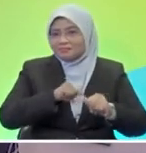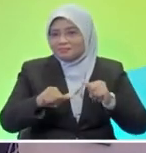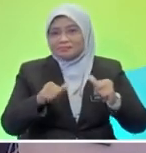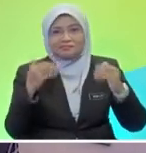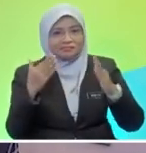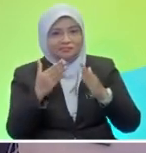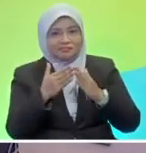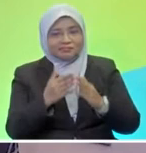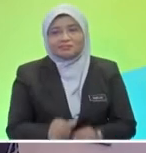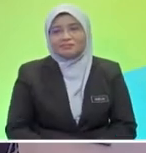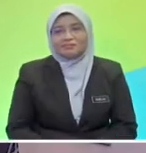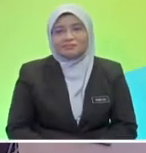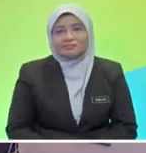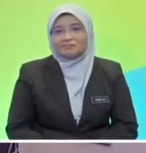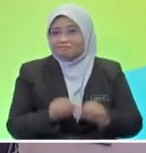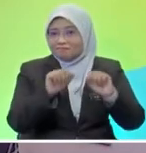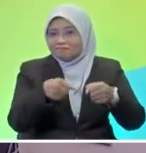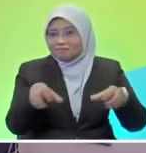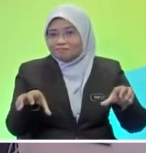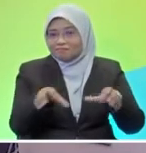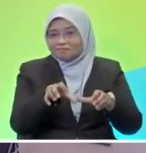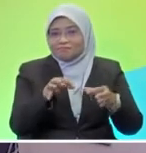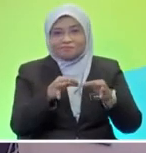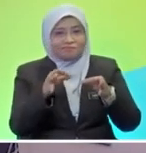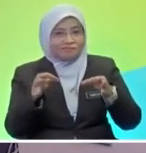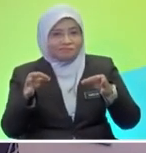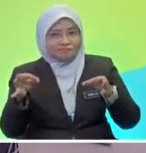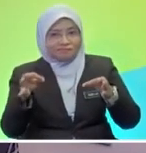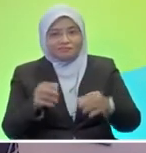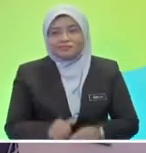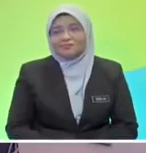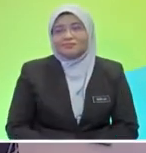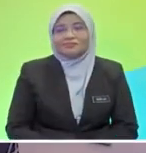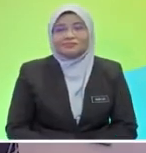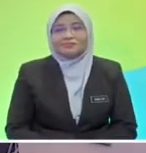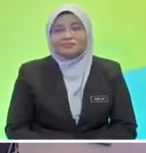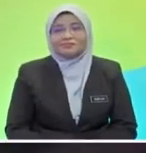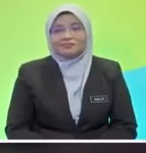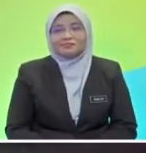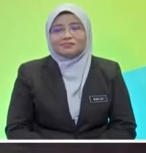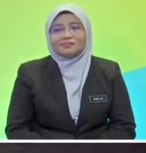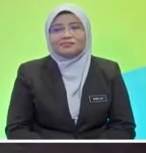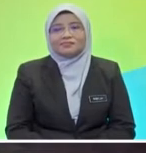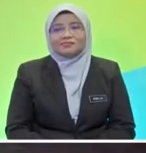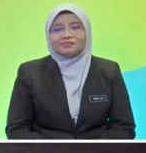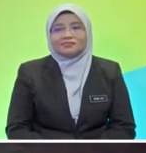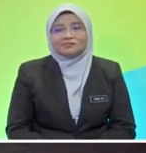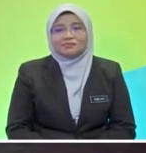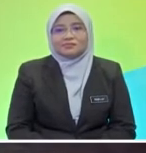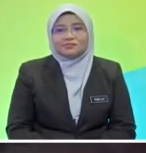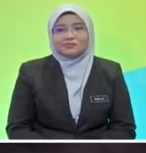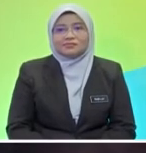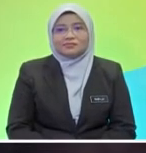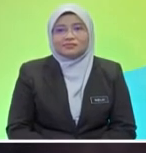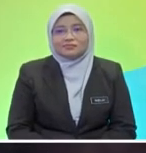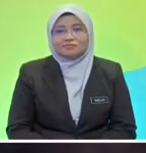I've got hands, I've got 10 toes, 10 fingers, and so on. Okay, thank you